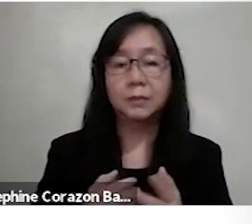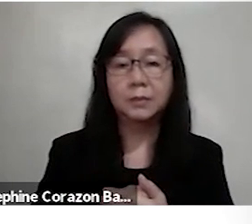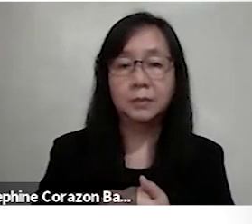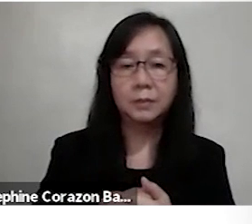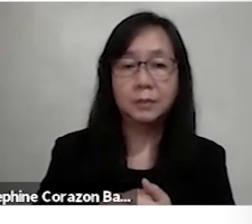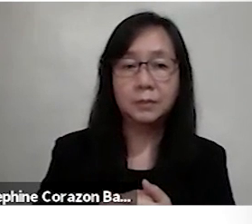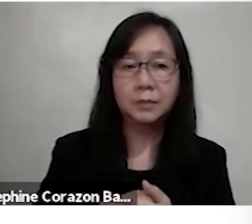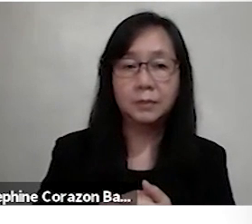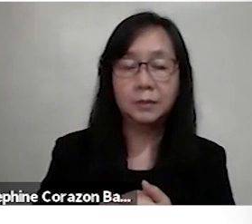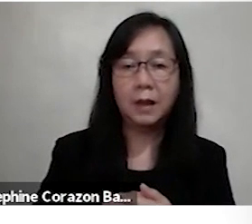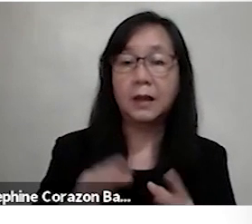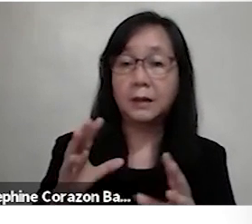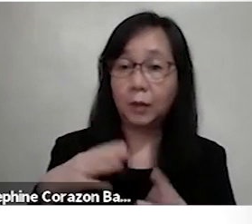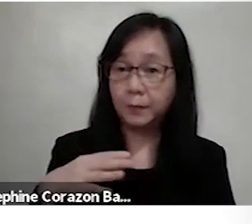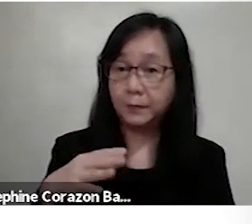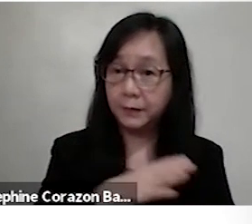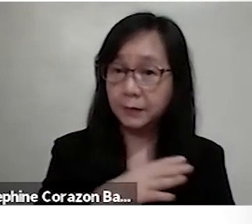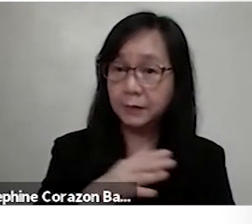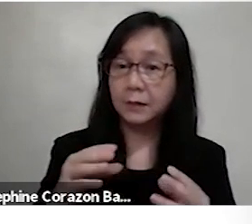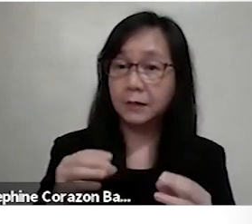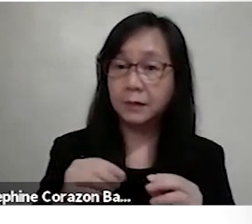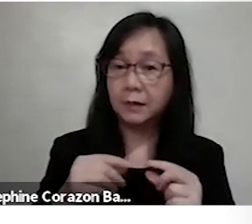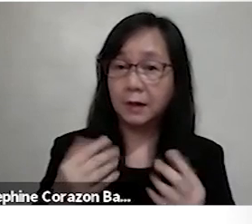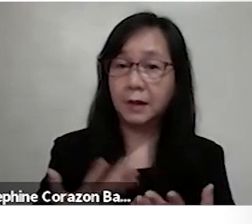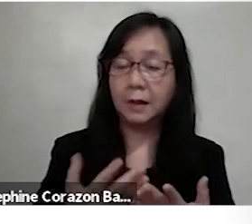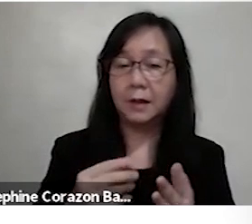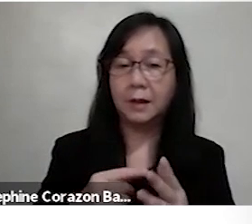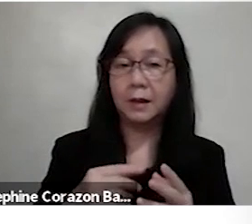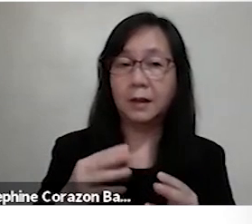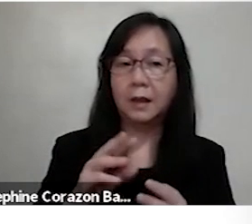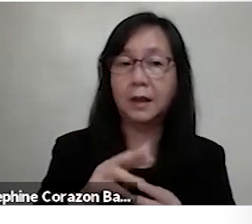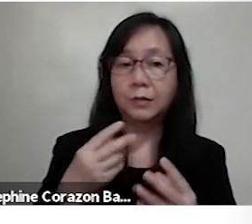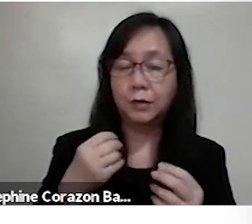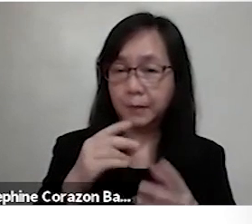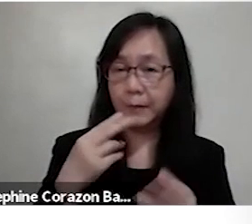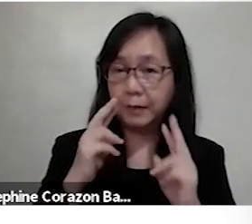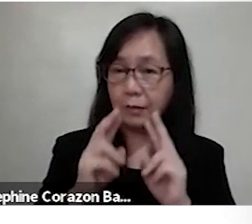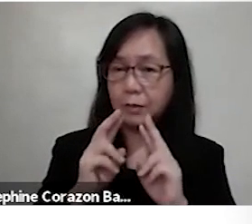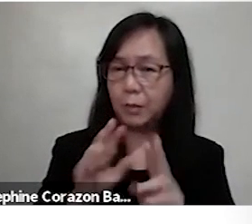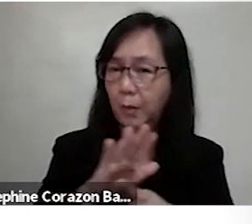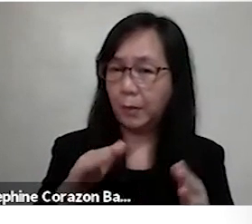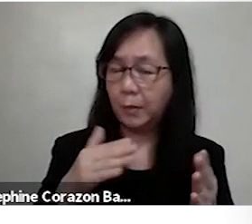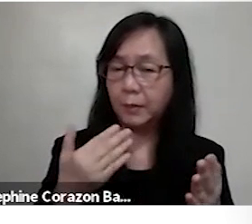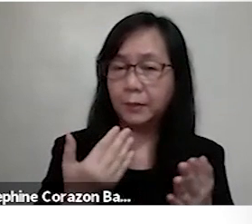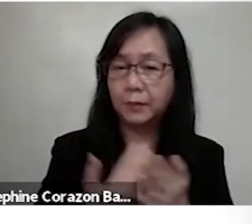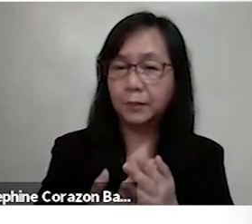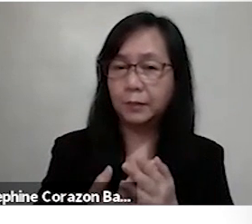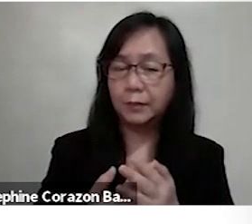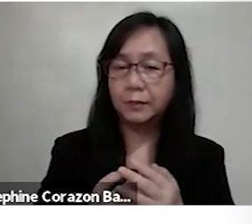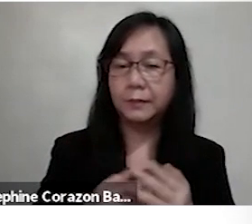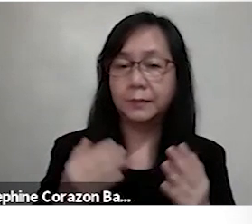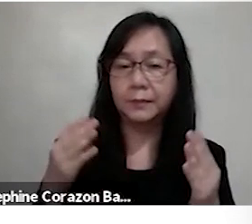challenges, but we categorize only 3 main, like limited understanding among key